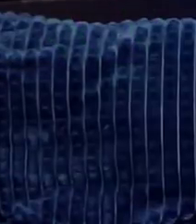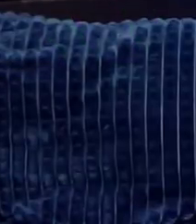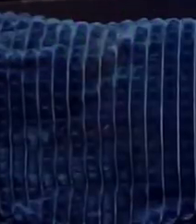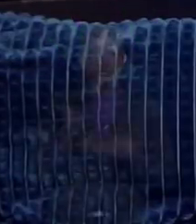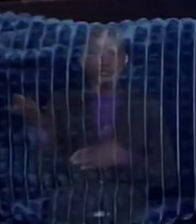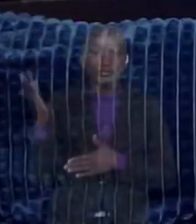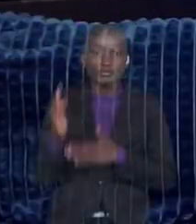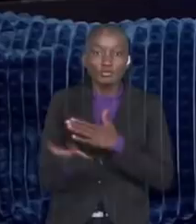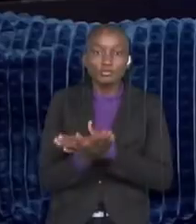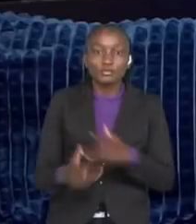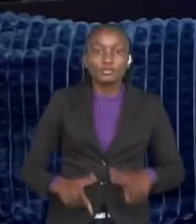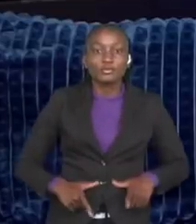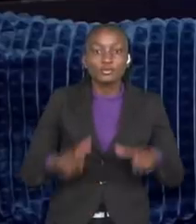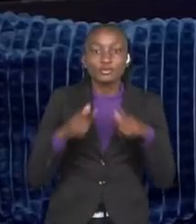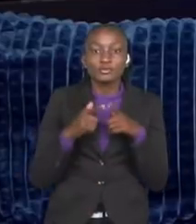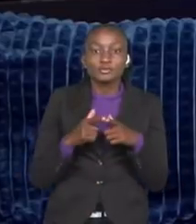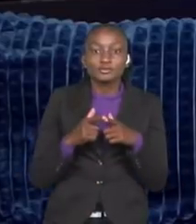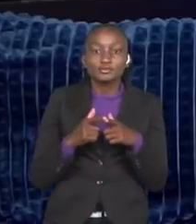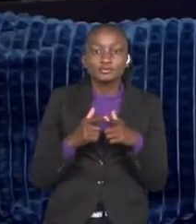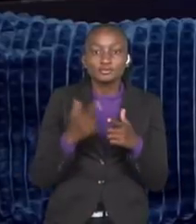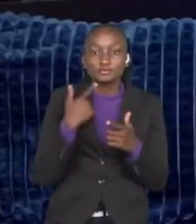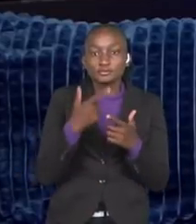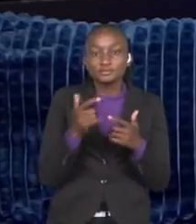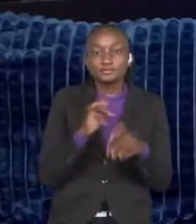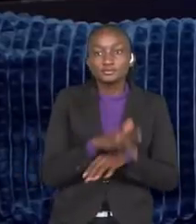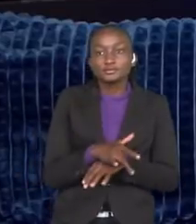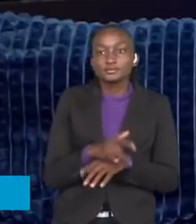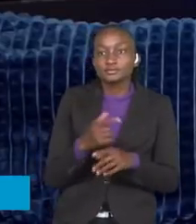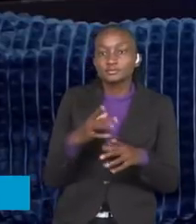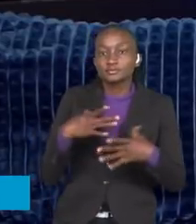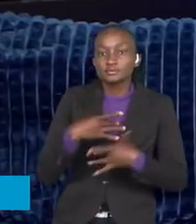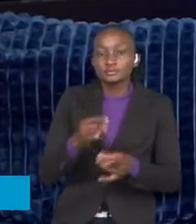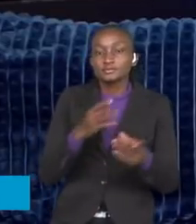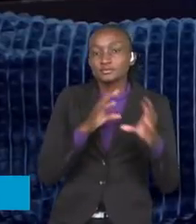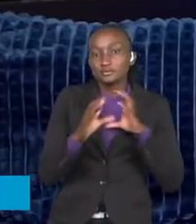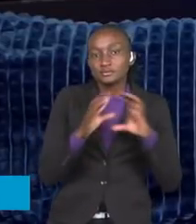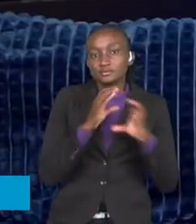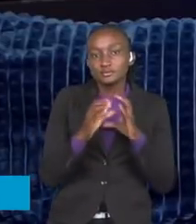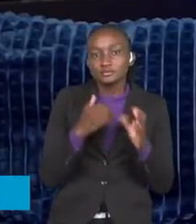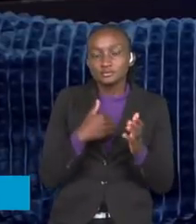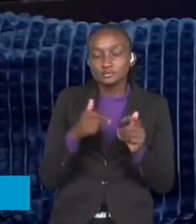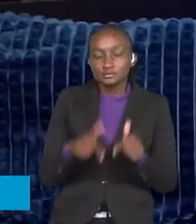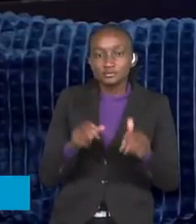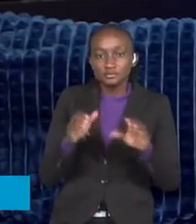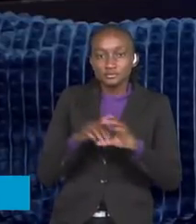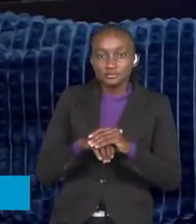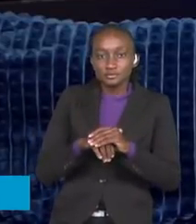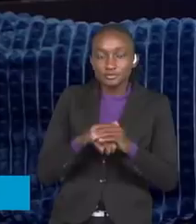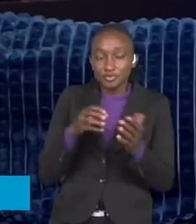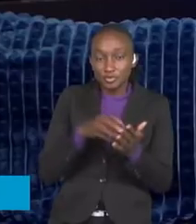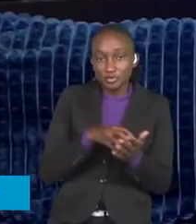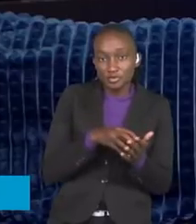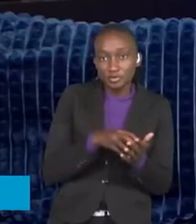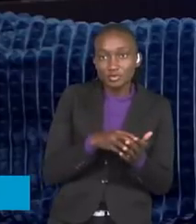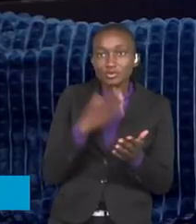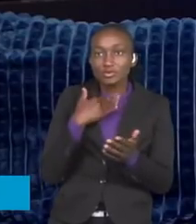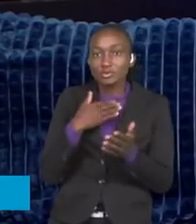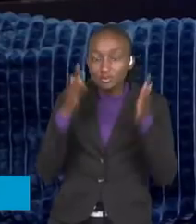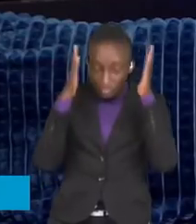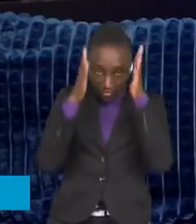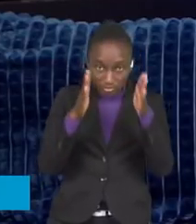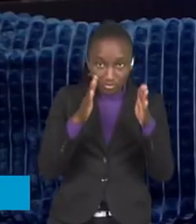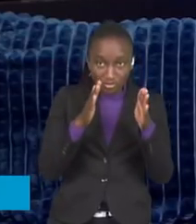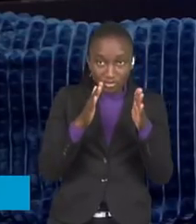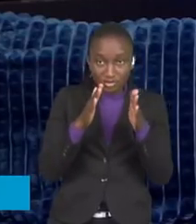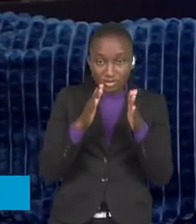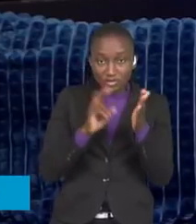Right, welcome back to Morning Live. And of course, as I told you earlier, interesting conversations we want to have right here in studio. And we want to focus on a very interesting project by the